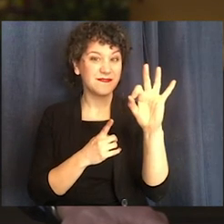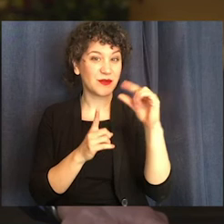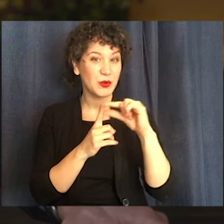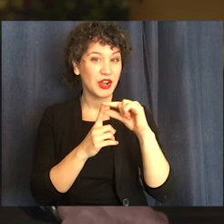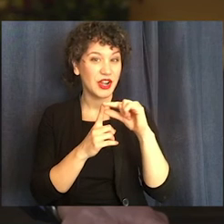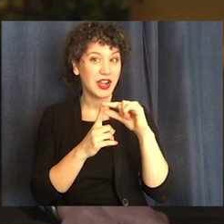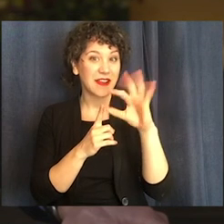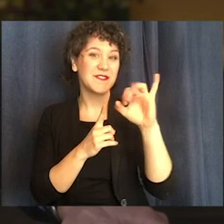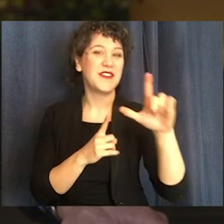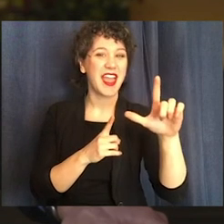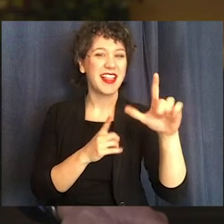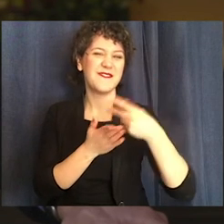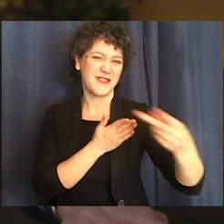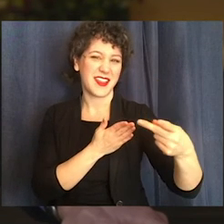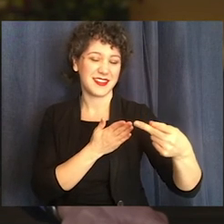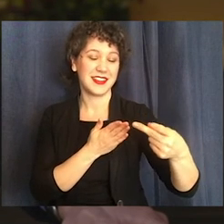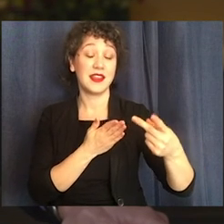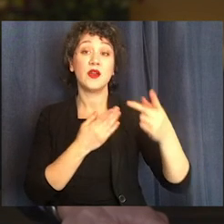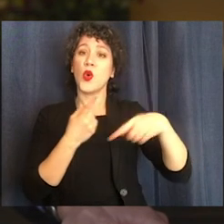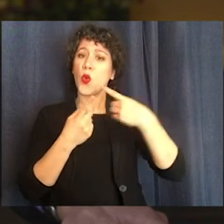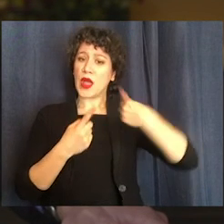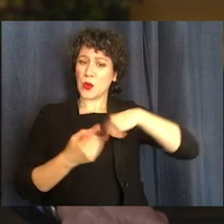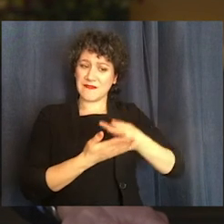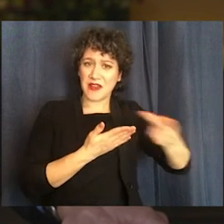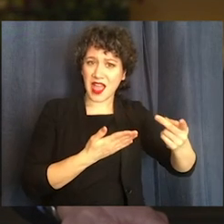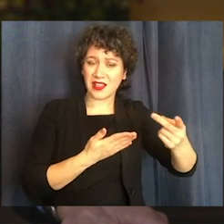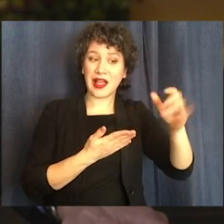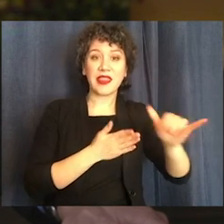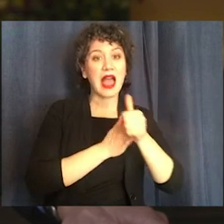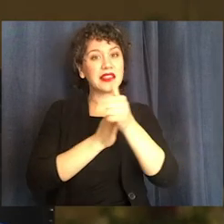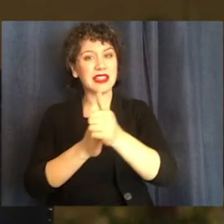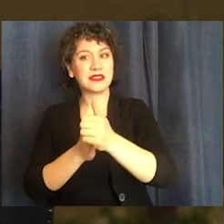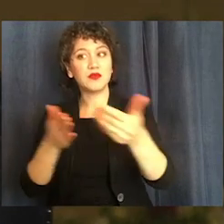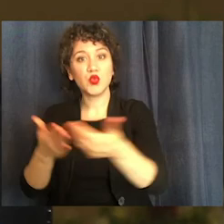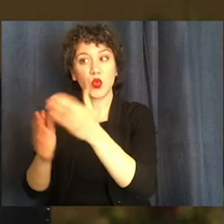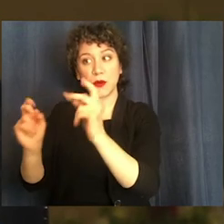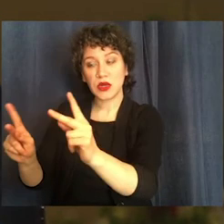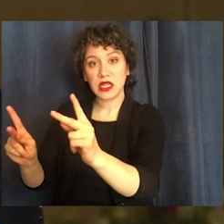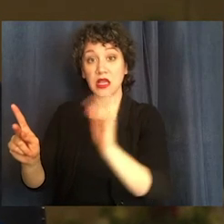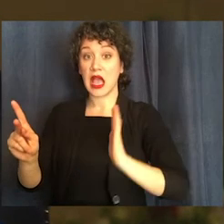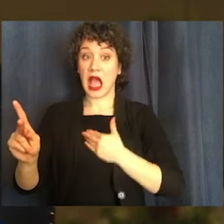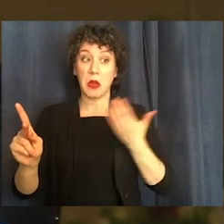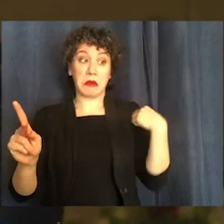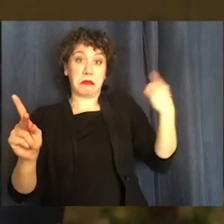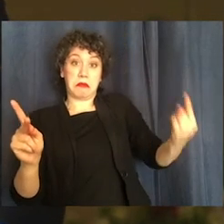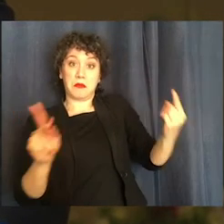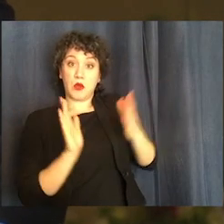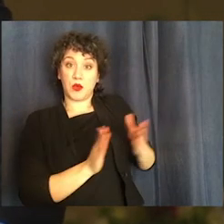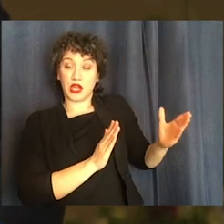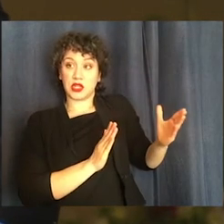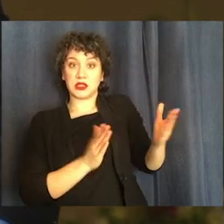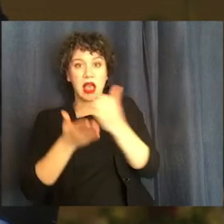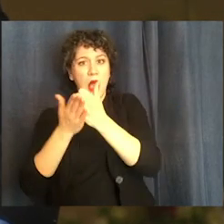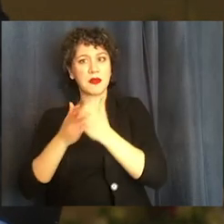us ready to accept new challenges, and with those challenges, new successes. For many people, failure is the